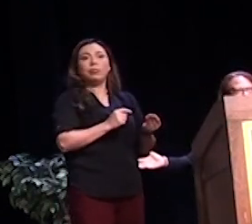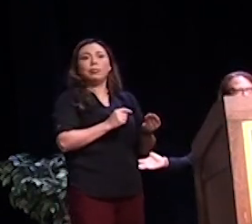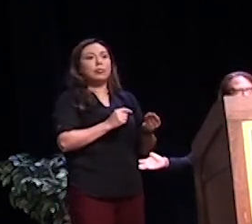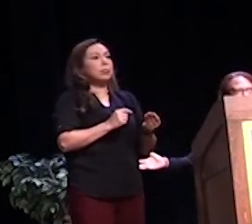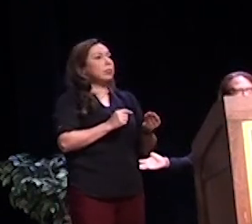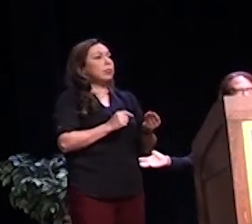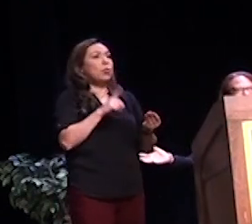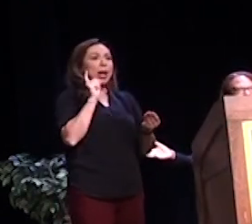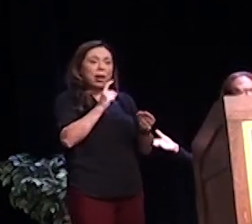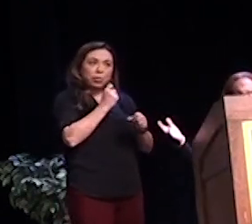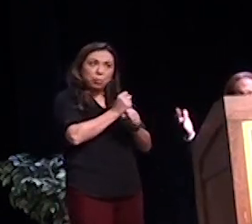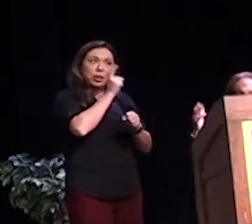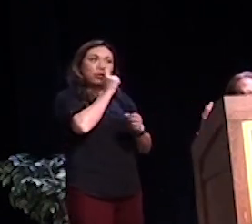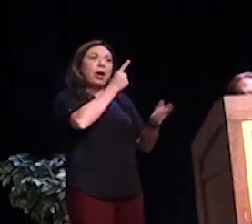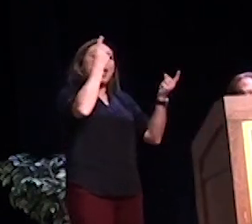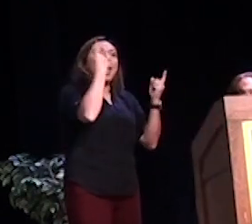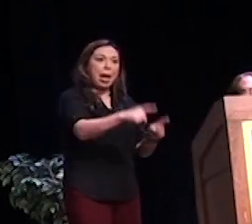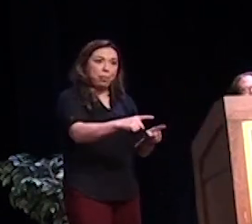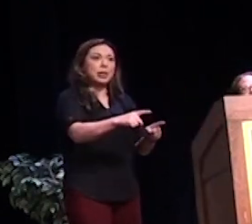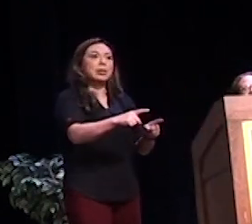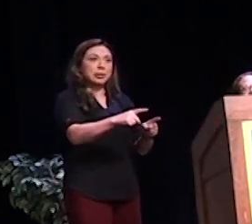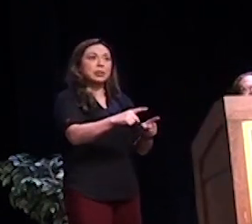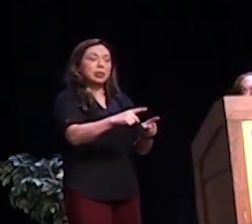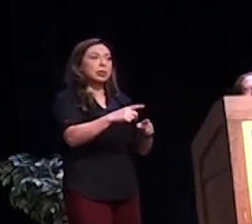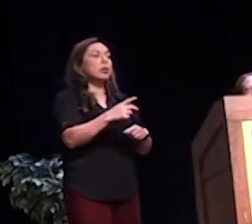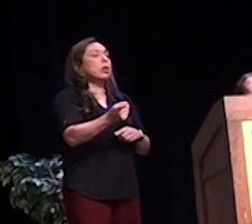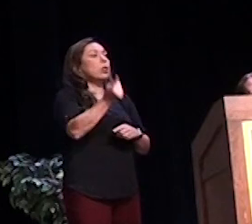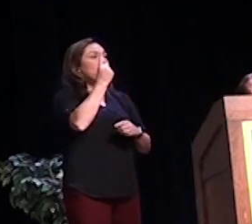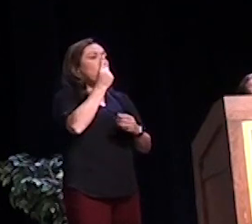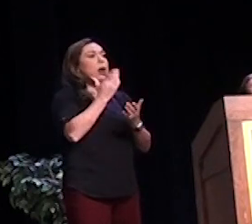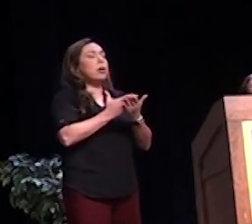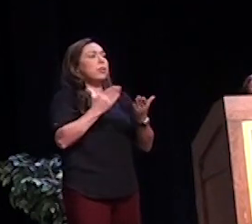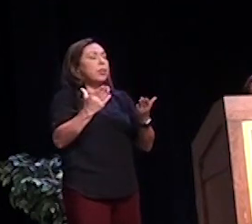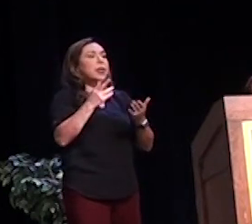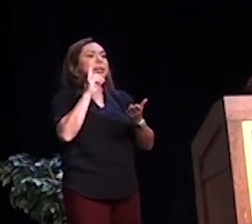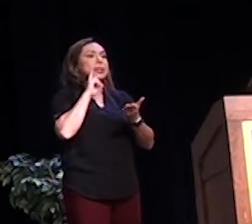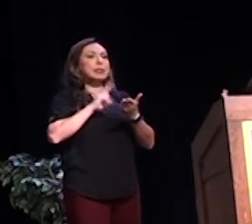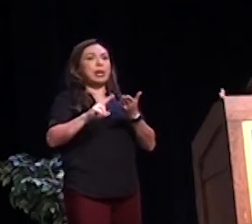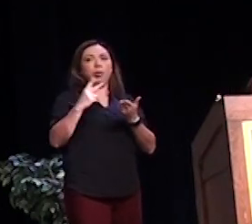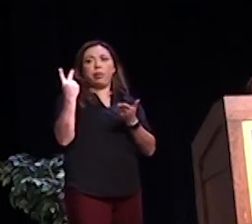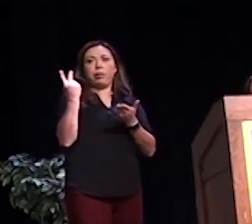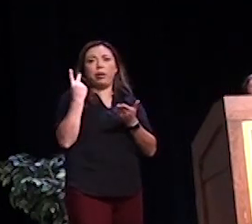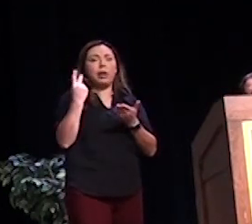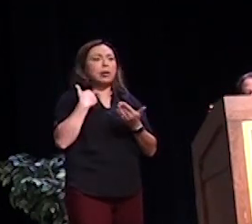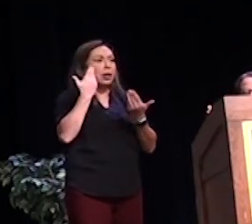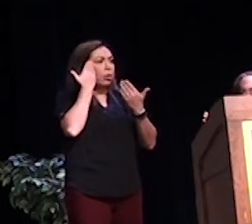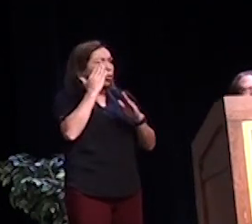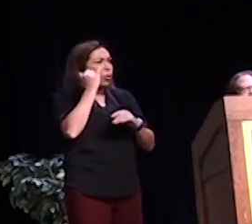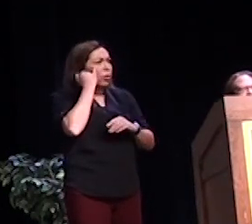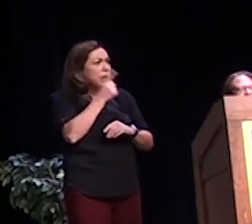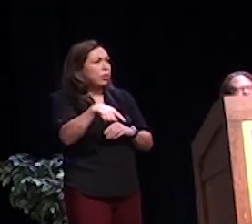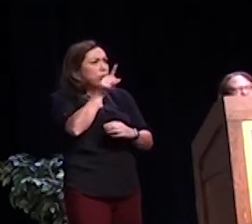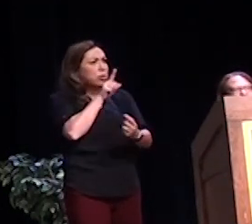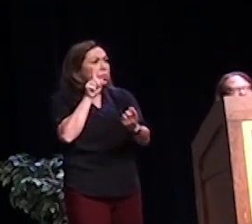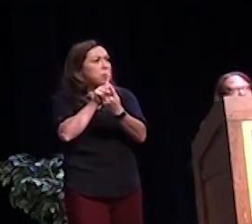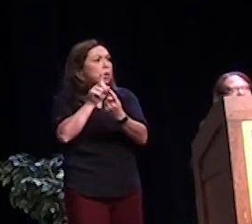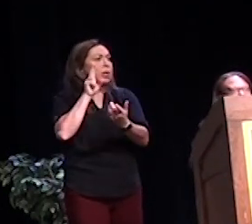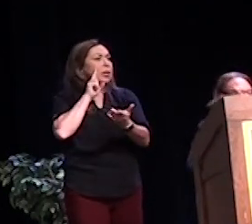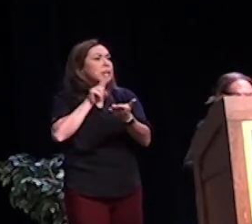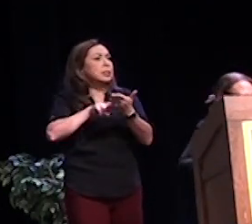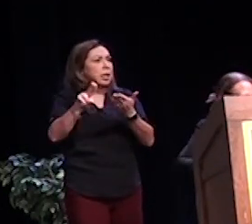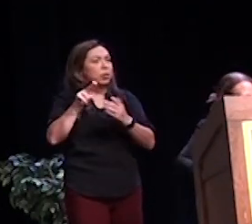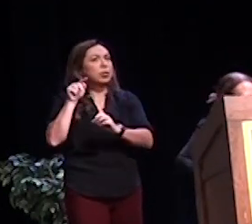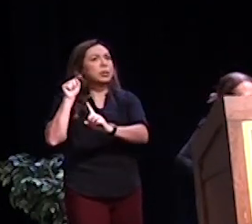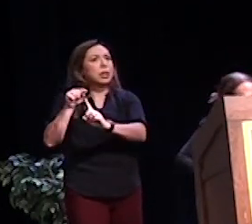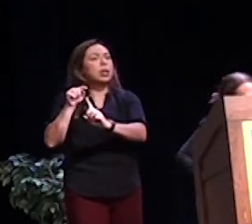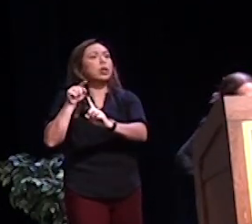happens. You know, one of the things that the Secretary and I don't know if anybody has ever met Secretary Flood, she's a